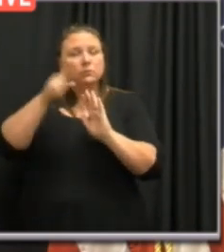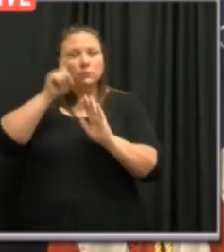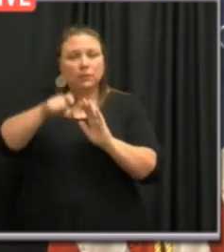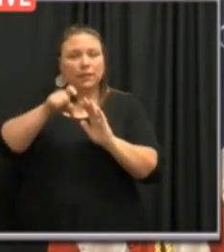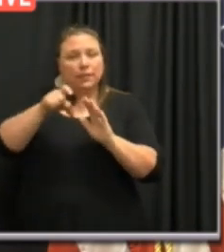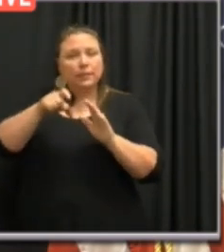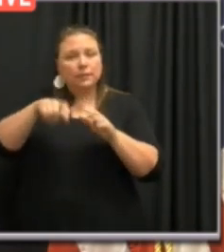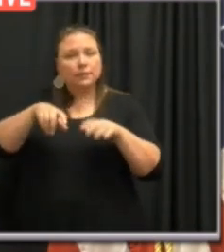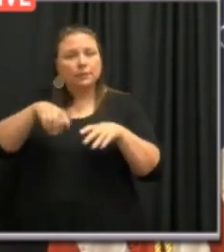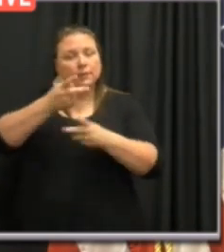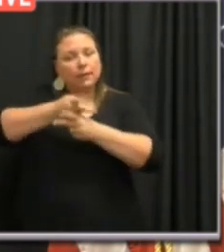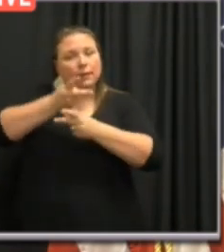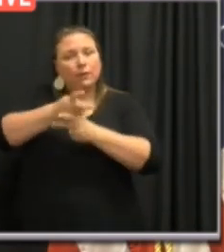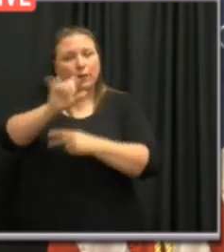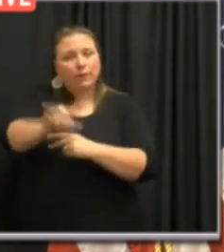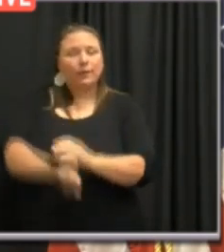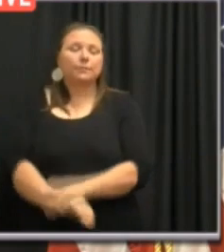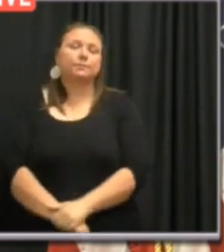be addressed.